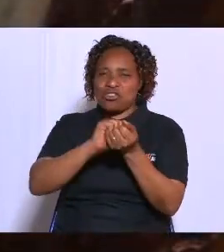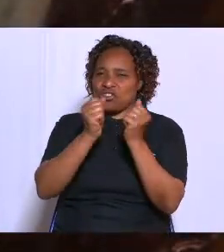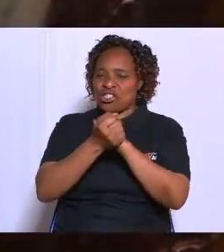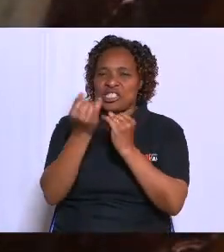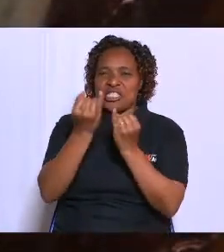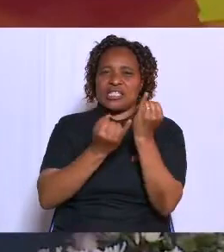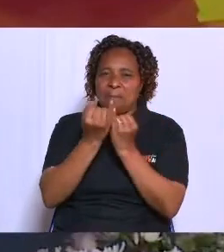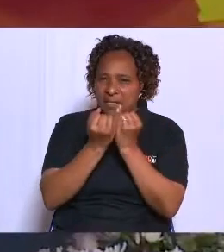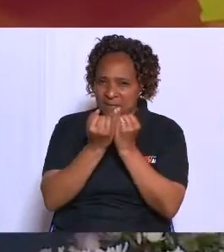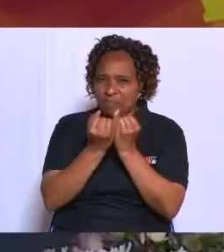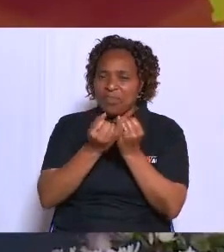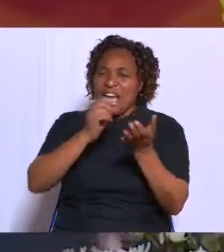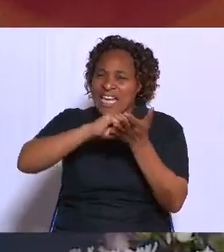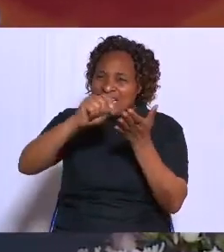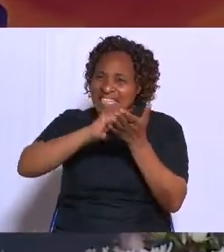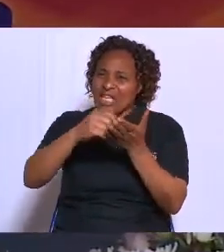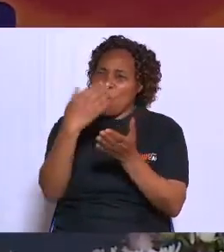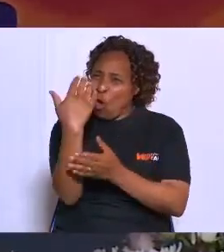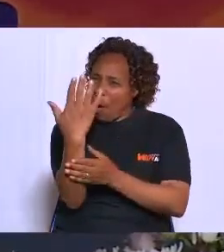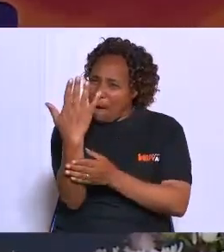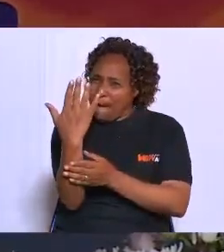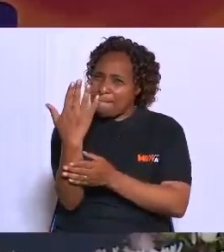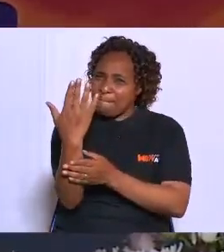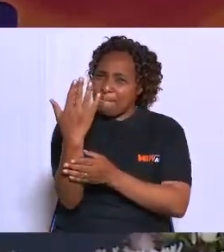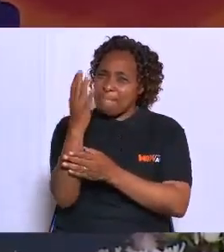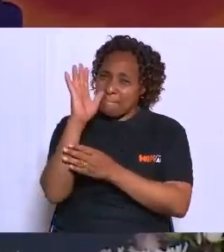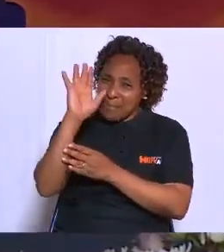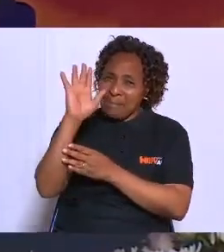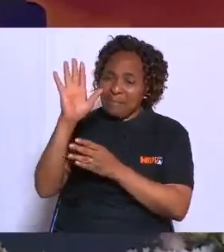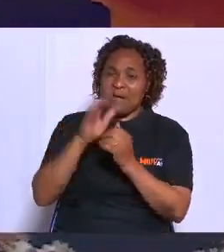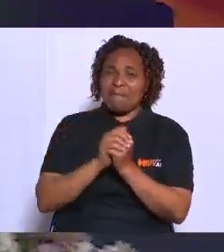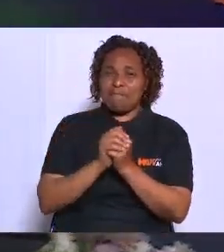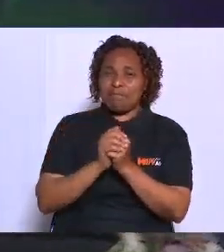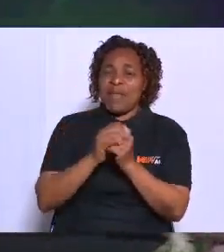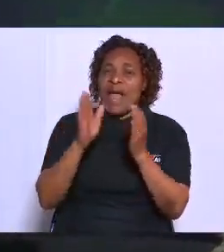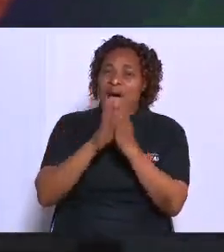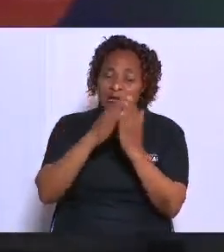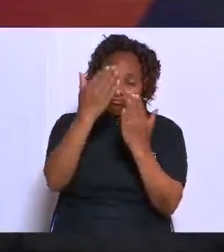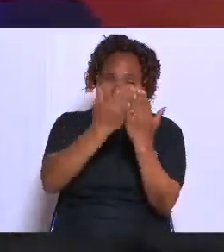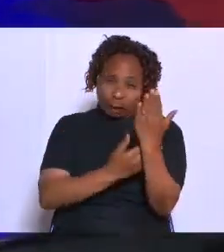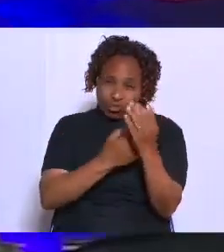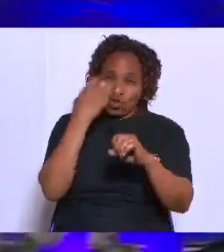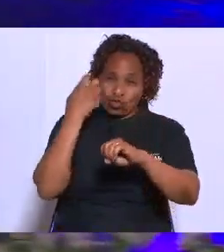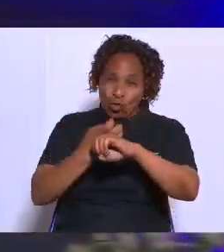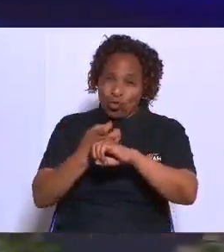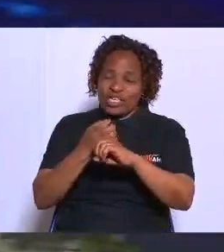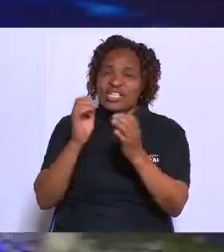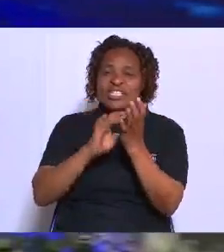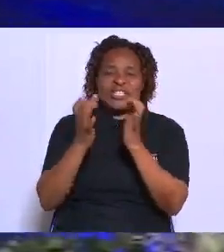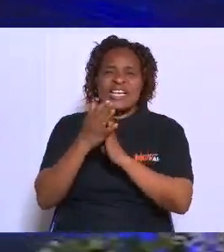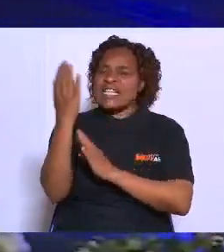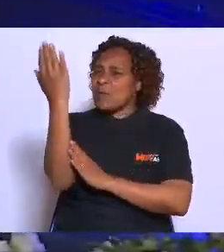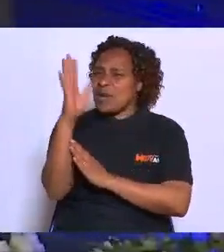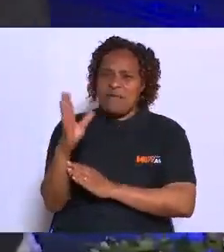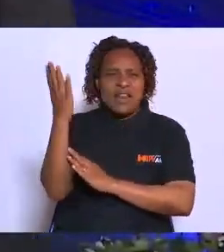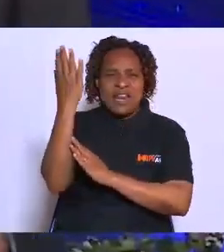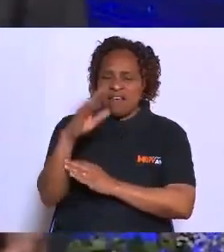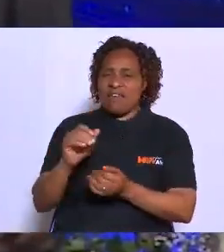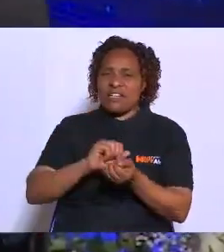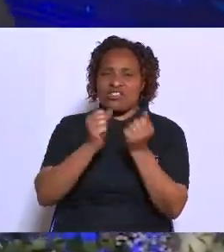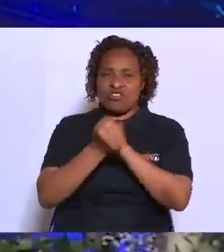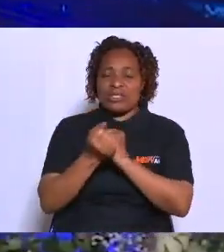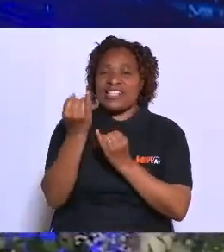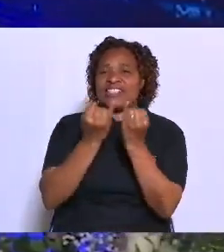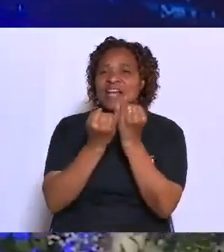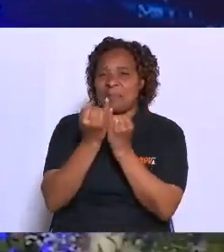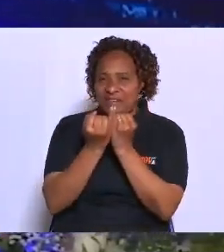written with his own thing with God's finger on tables of stone Jesus would never change the Bible Sabbath that his